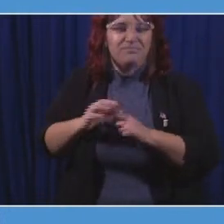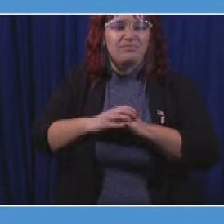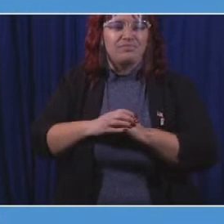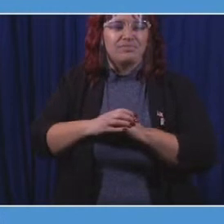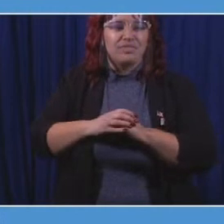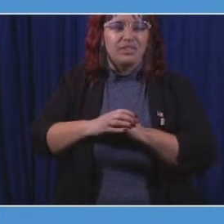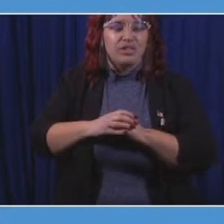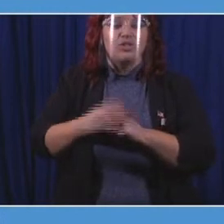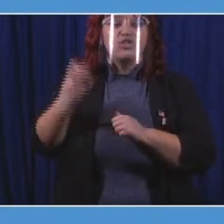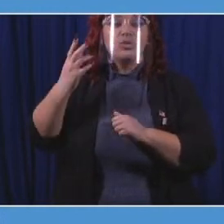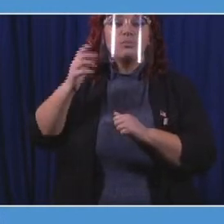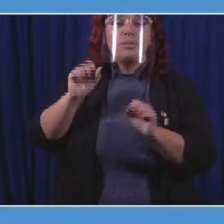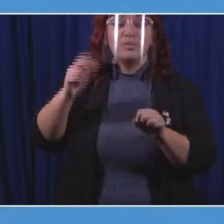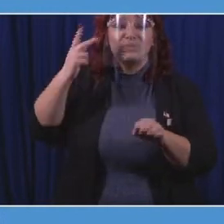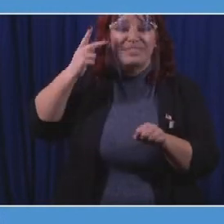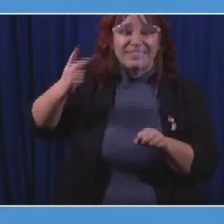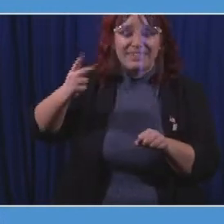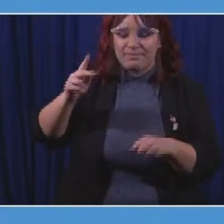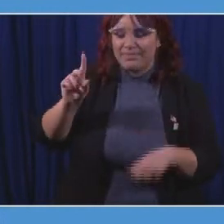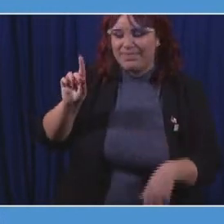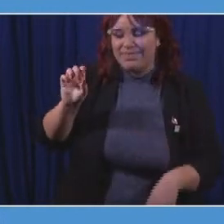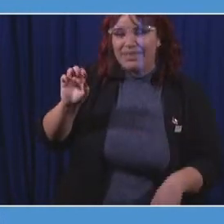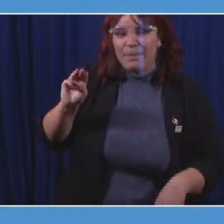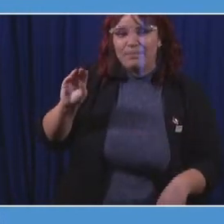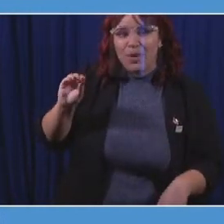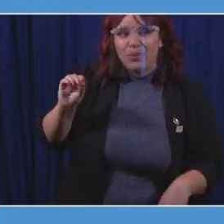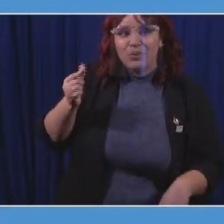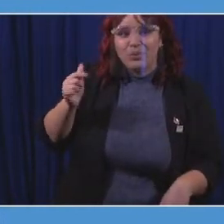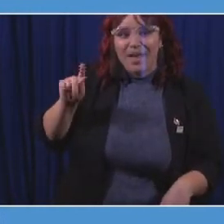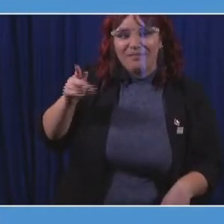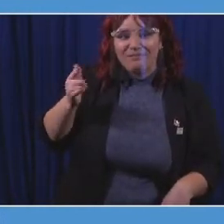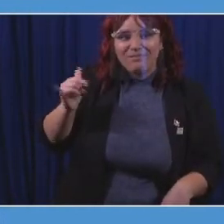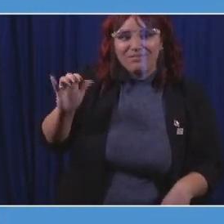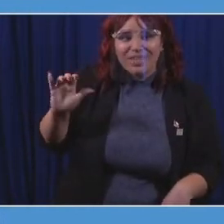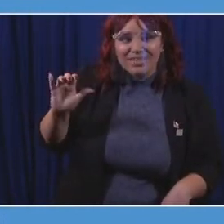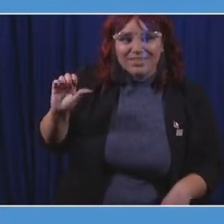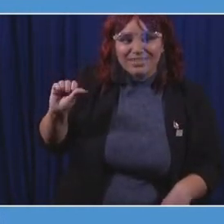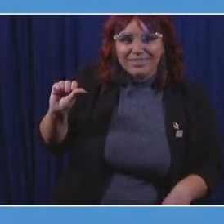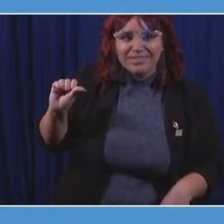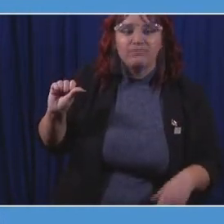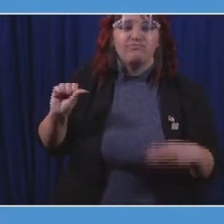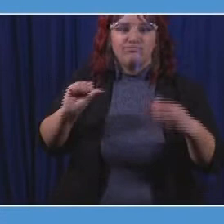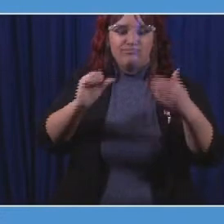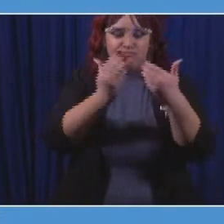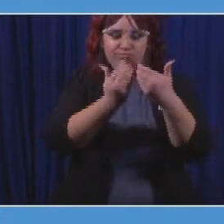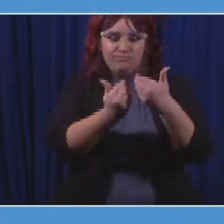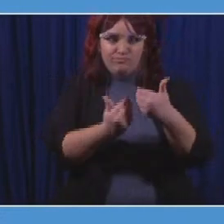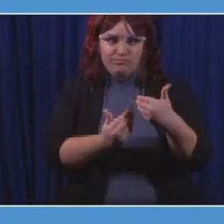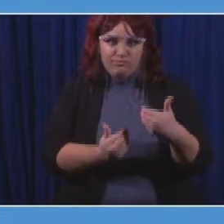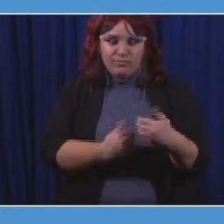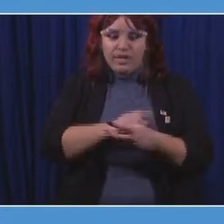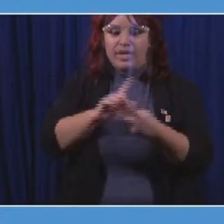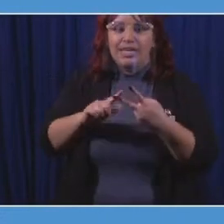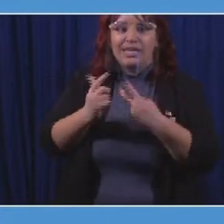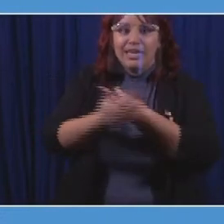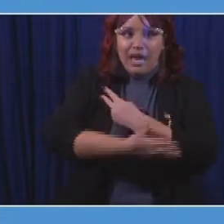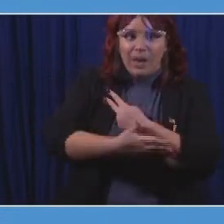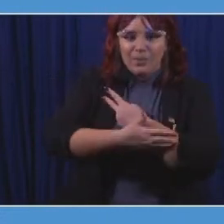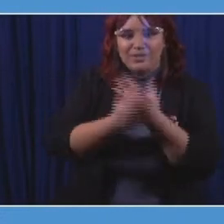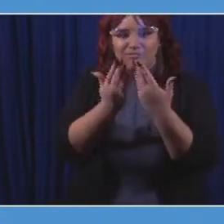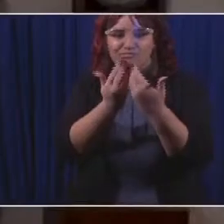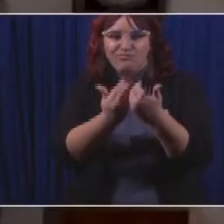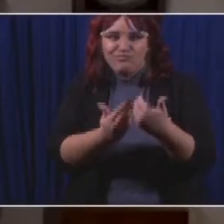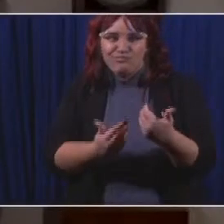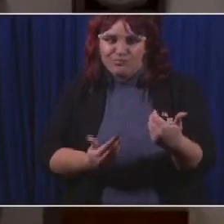the information by demographic data, and you'll be able to sort it by county. Again, we'll roll this out the next